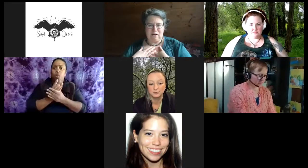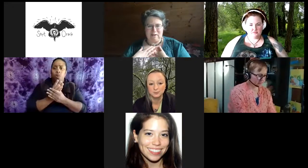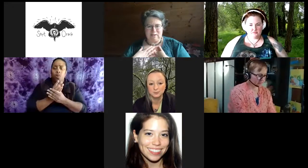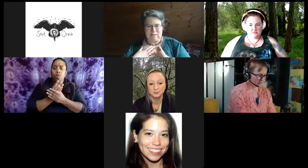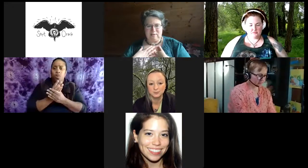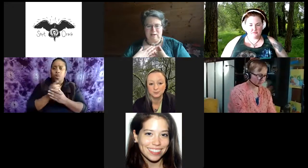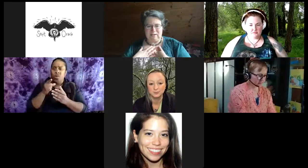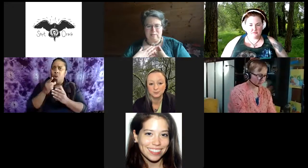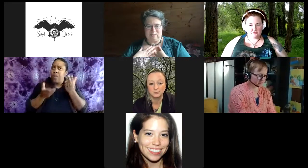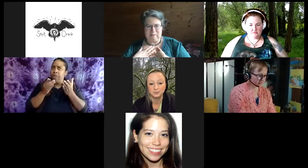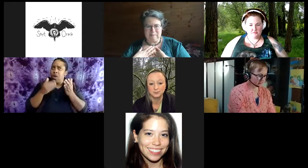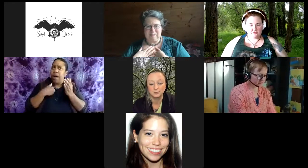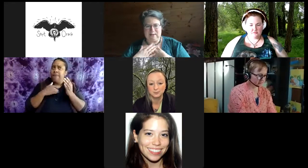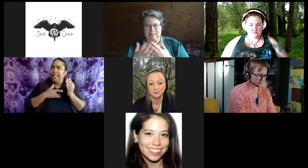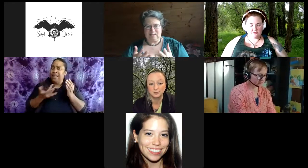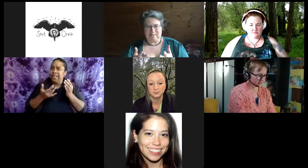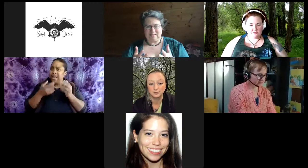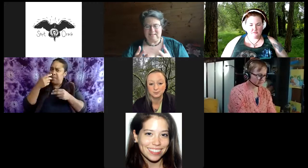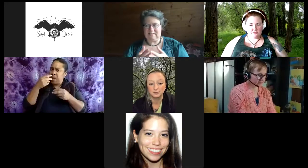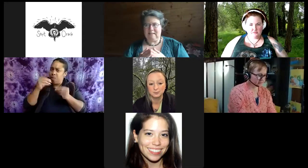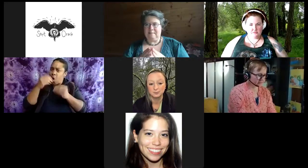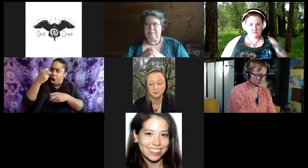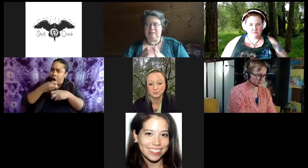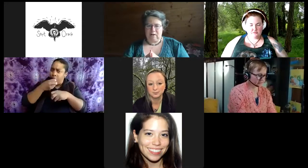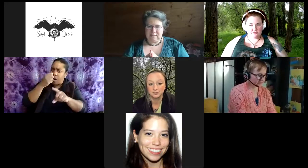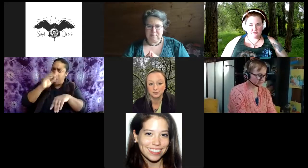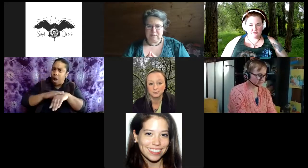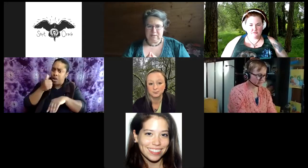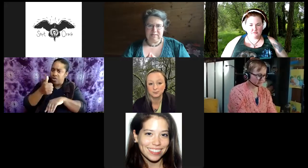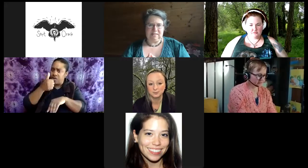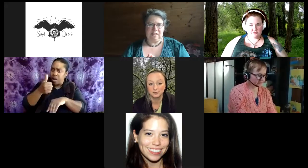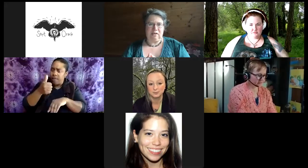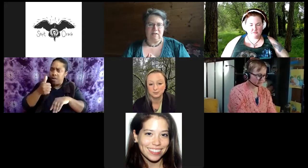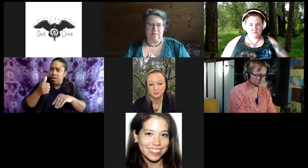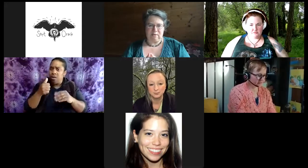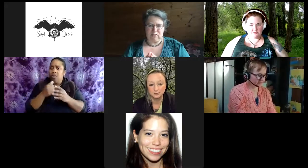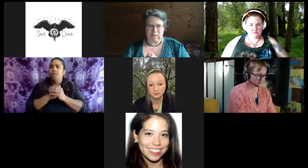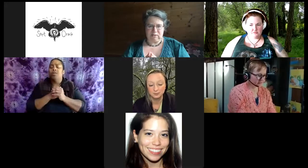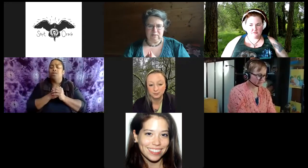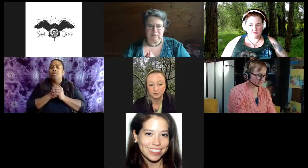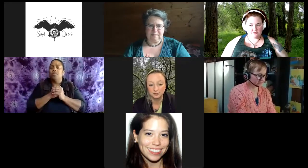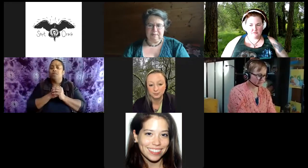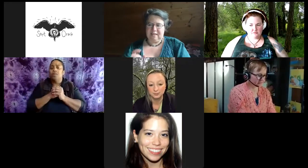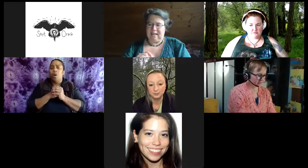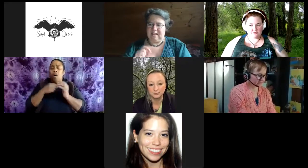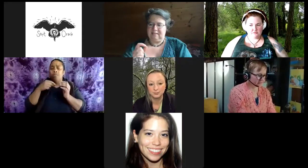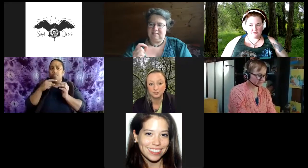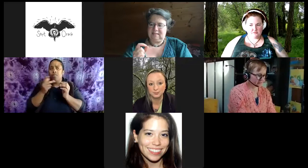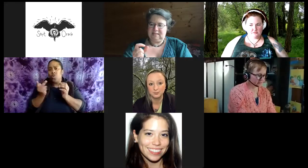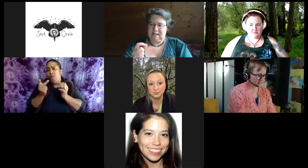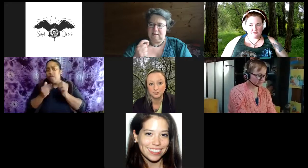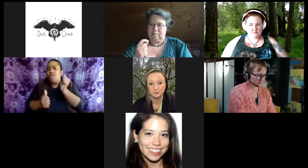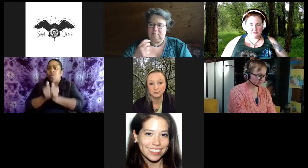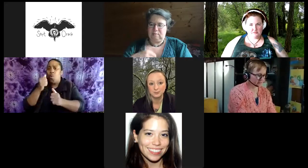a little harder on you than you are on other people. So I don't know if that resonates. So artisan and priest, priestess together are often the most intuitive.